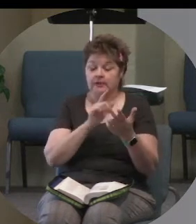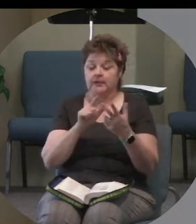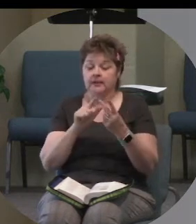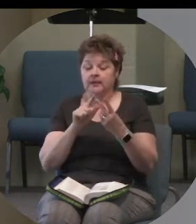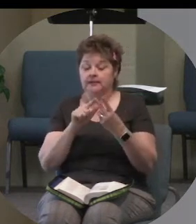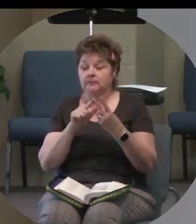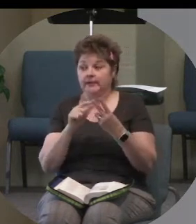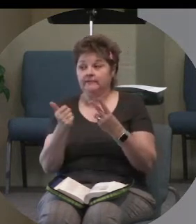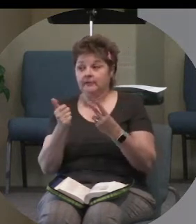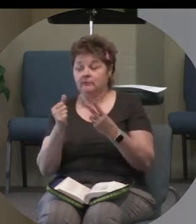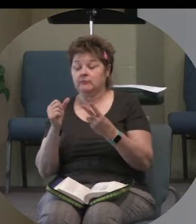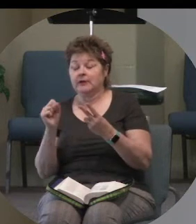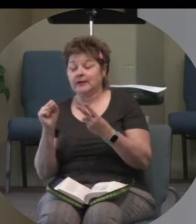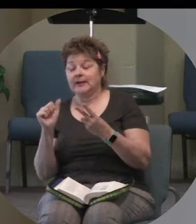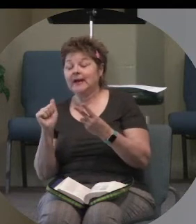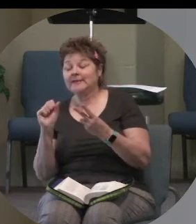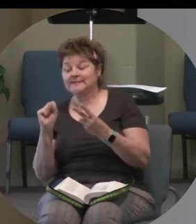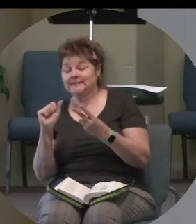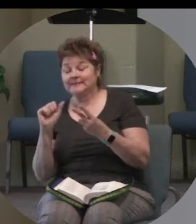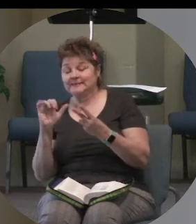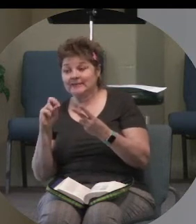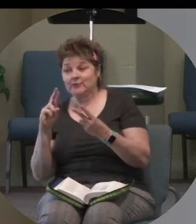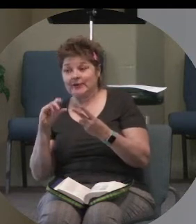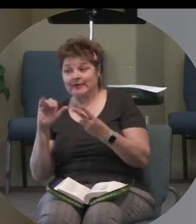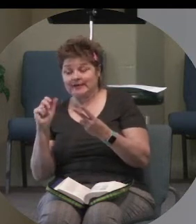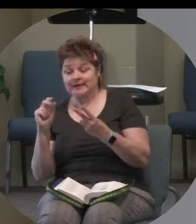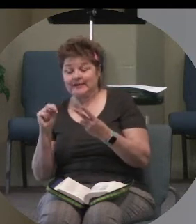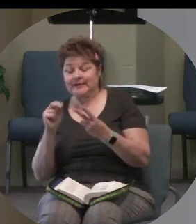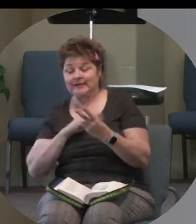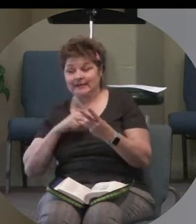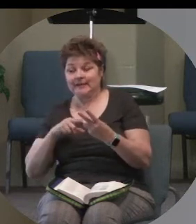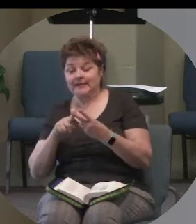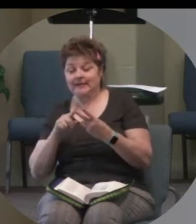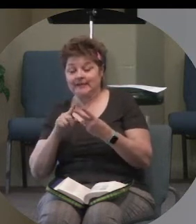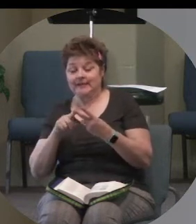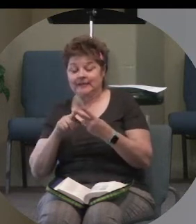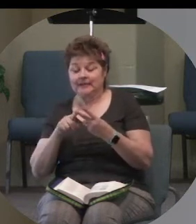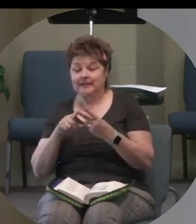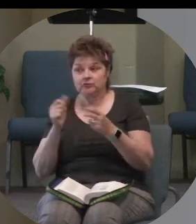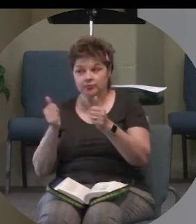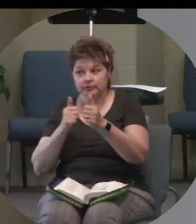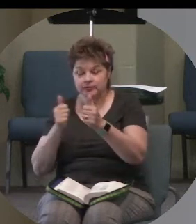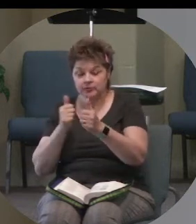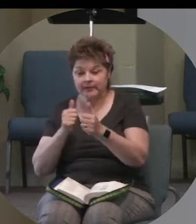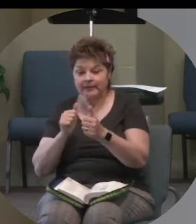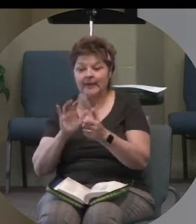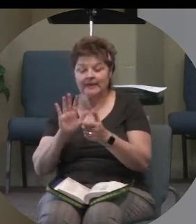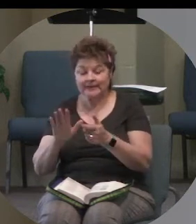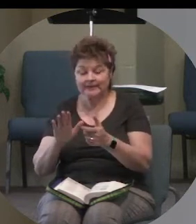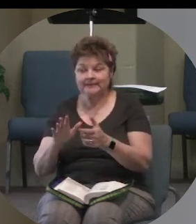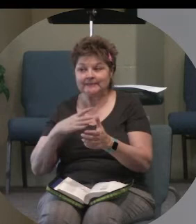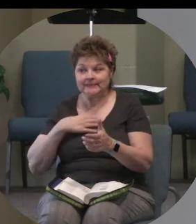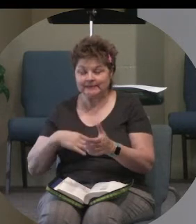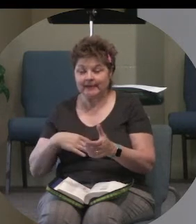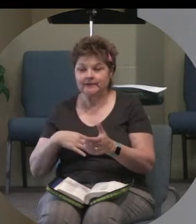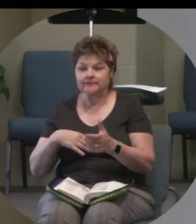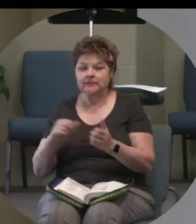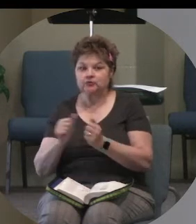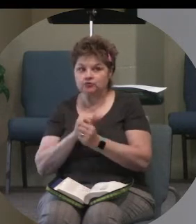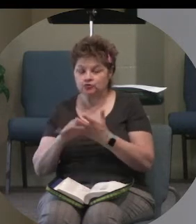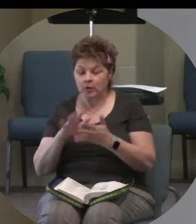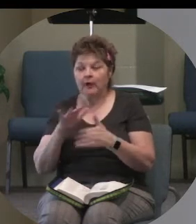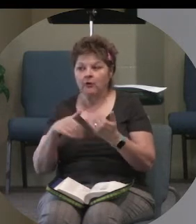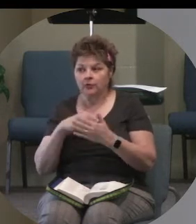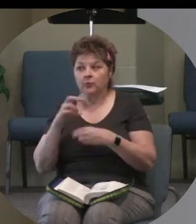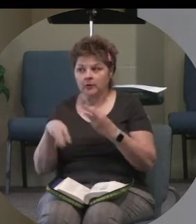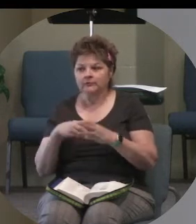Sennacherib, who is pursuing his own desires of destruction and basically overtaking the whole world. That's his